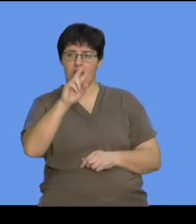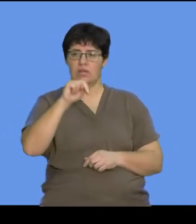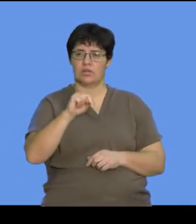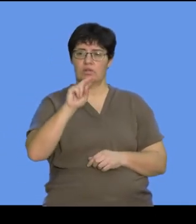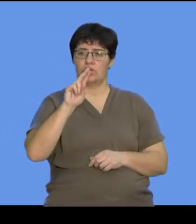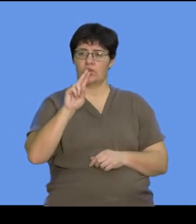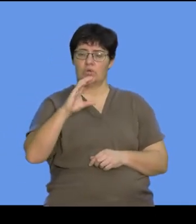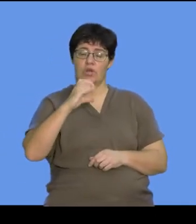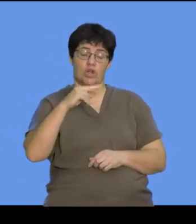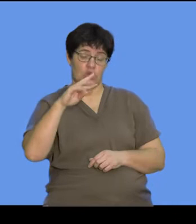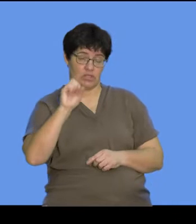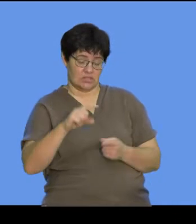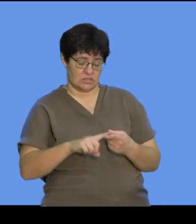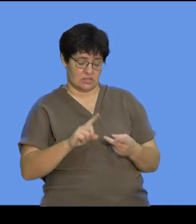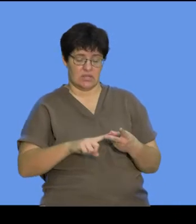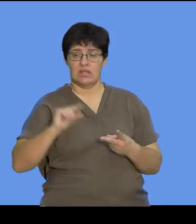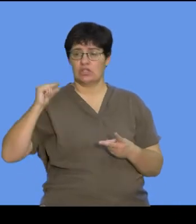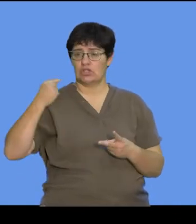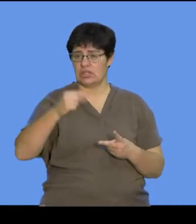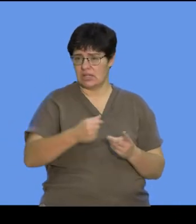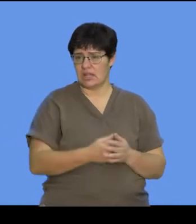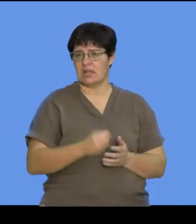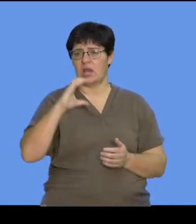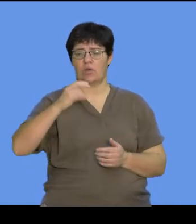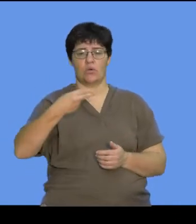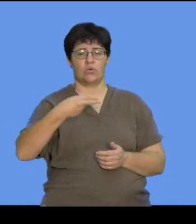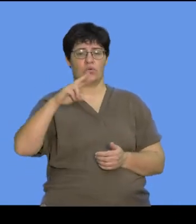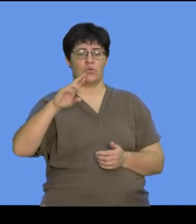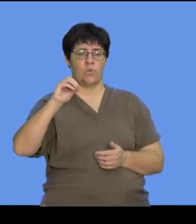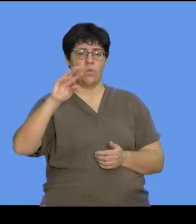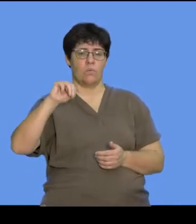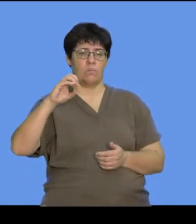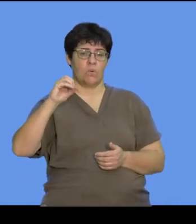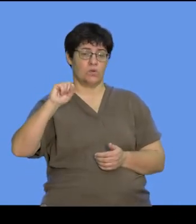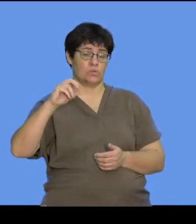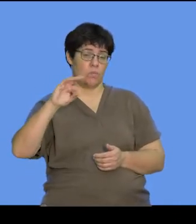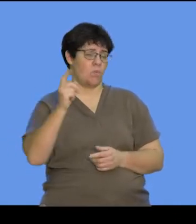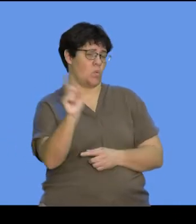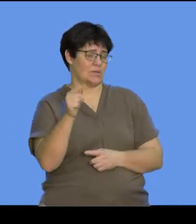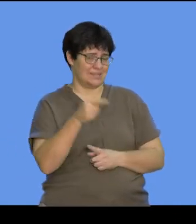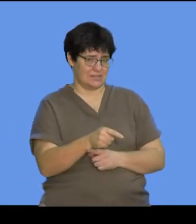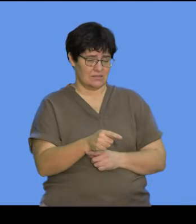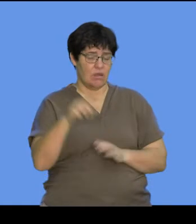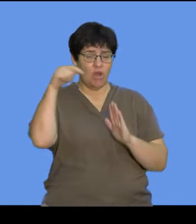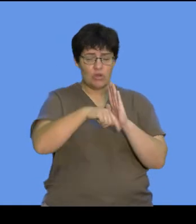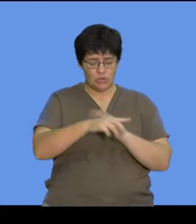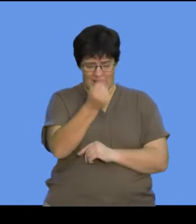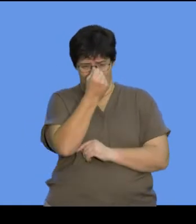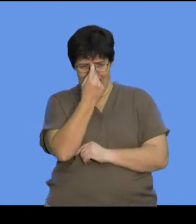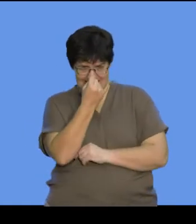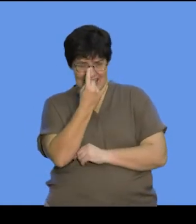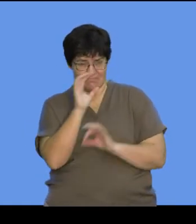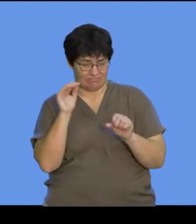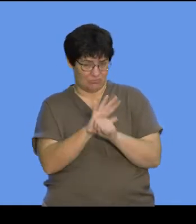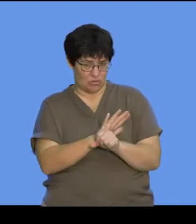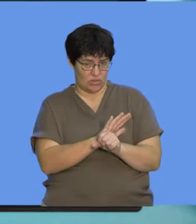the nucleus, we've looked at the genes, and we've tried to unpack what a chromosome is. It's important that we understand this context